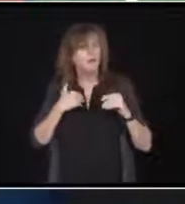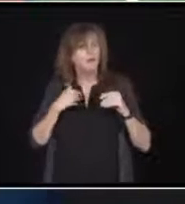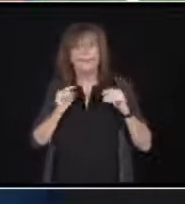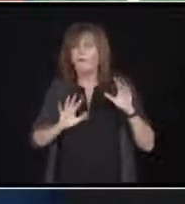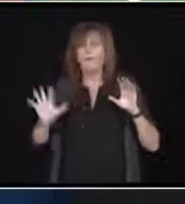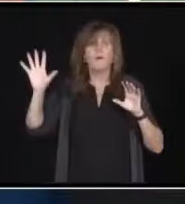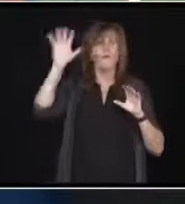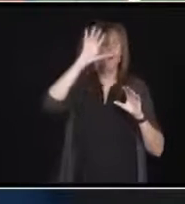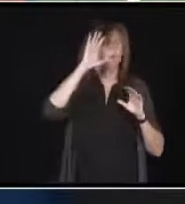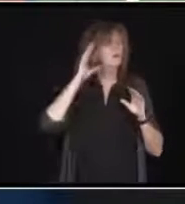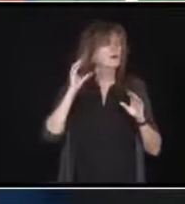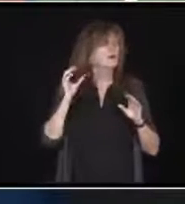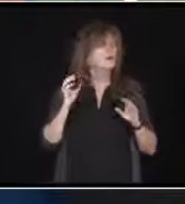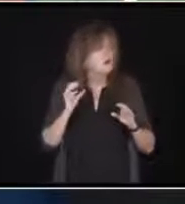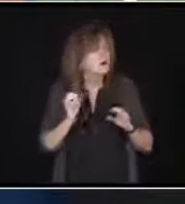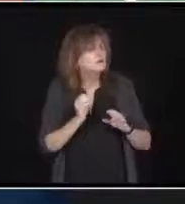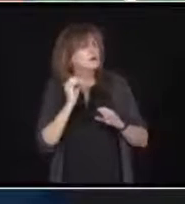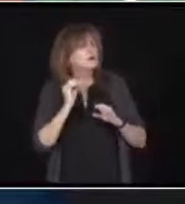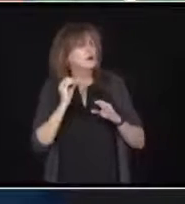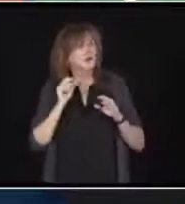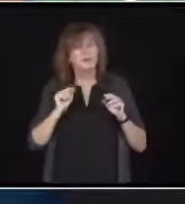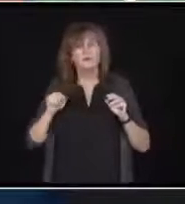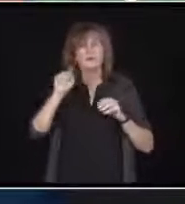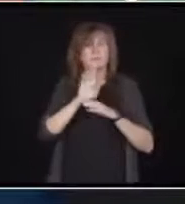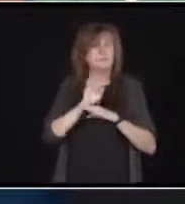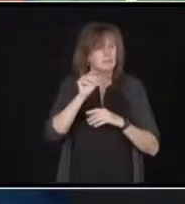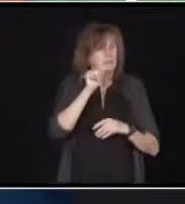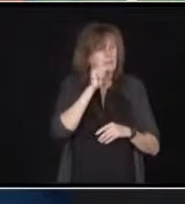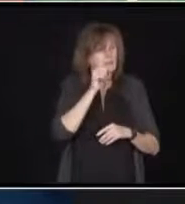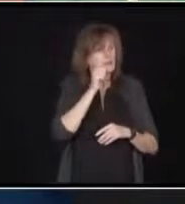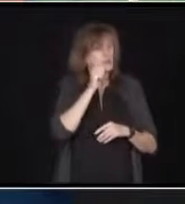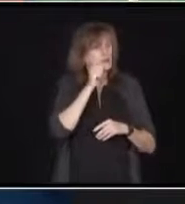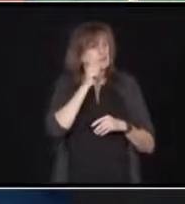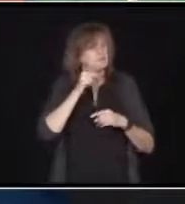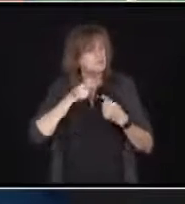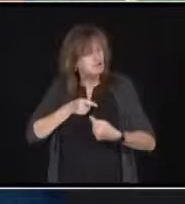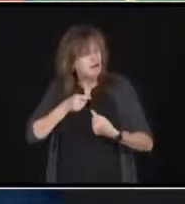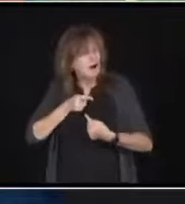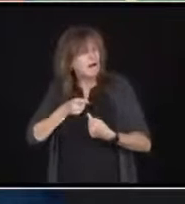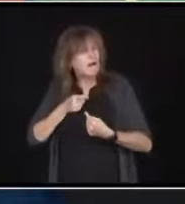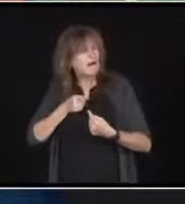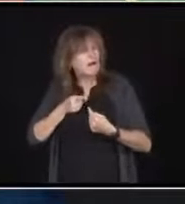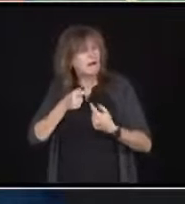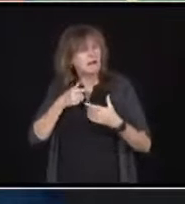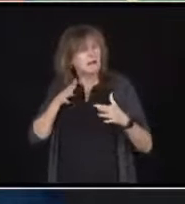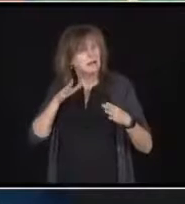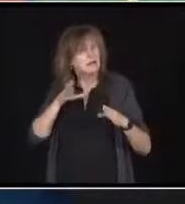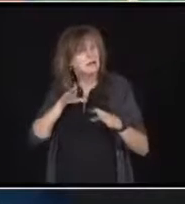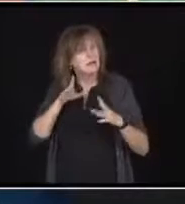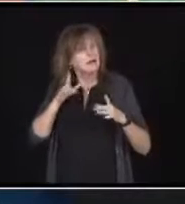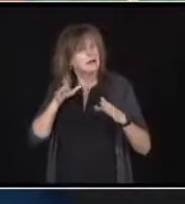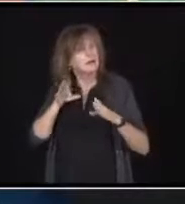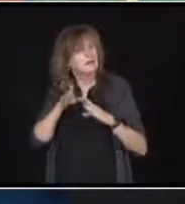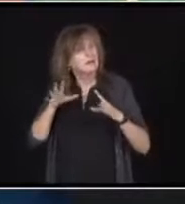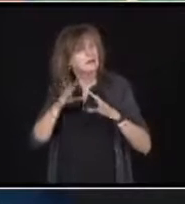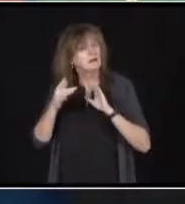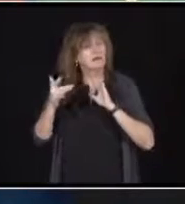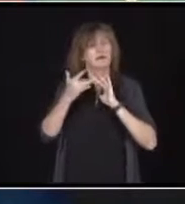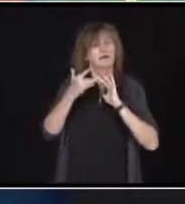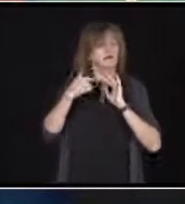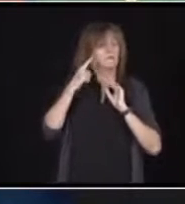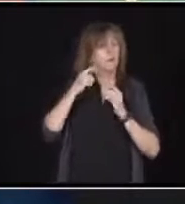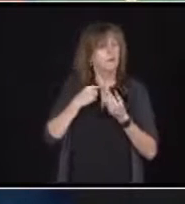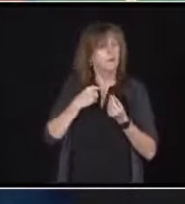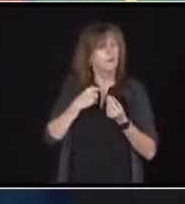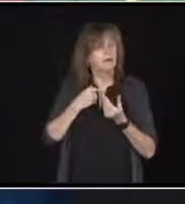been hurt through this COVID and your business is struggling, then I would tap into that. But I'll pass that